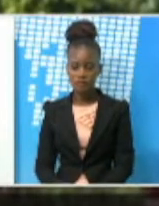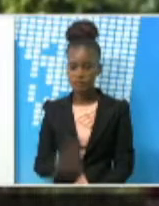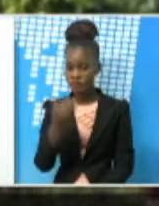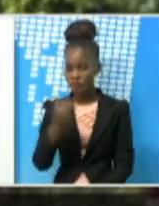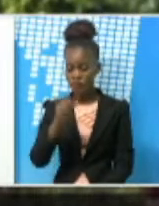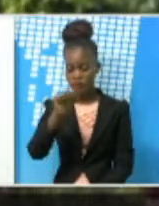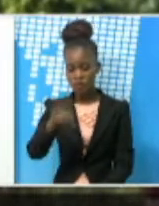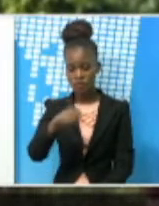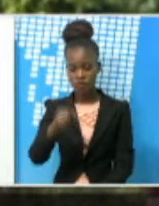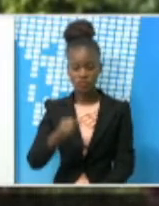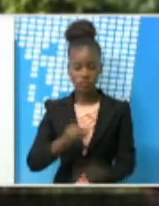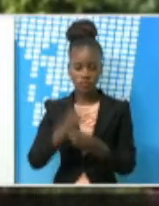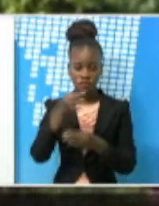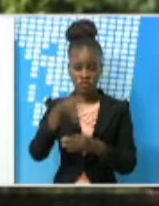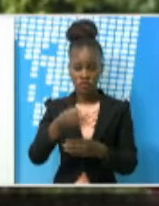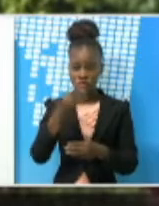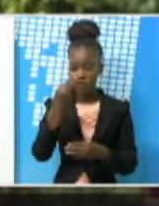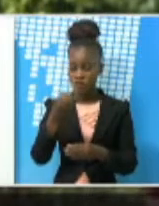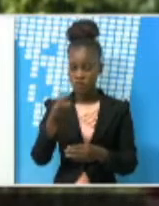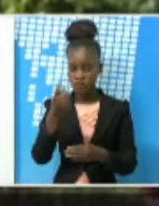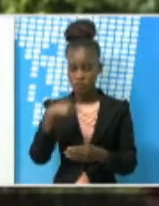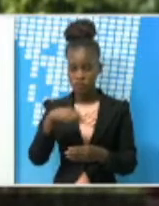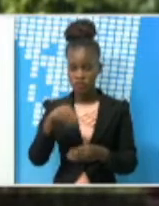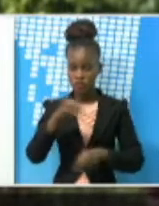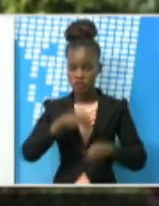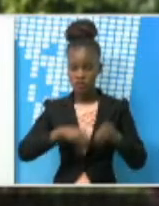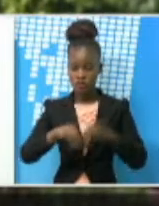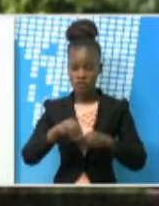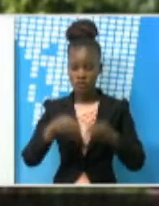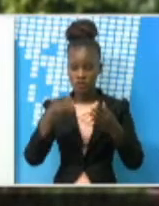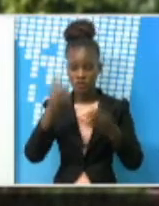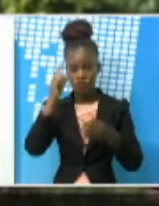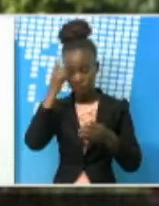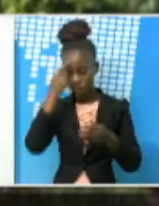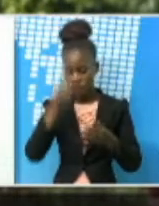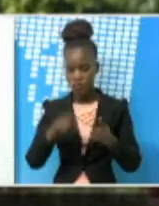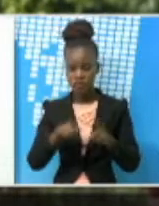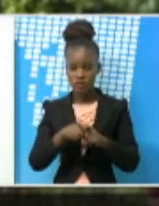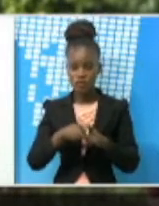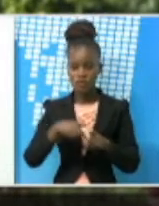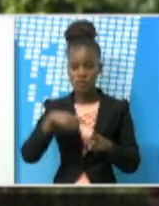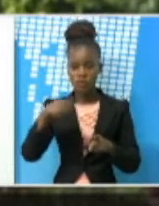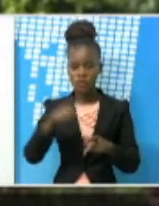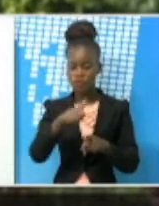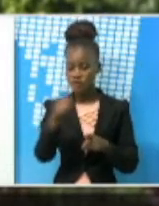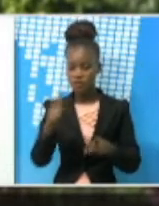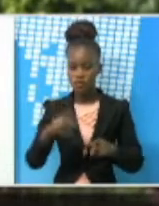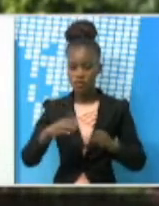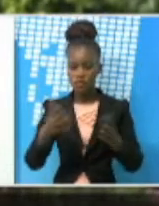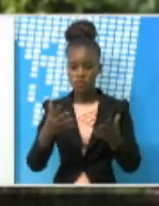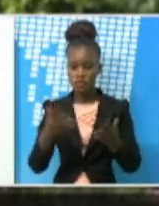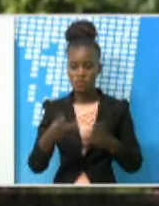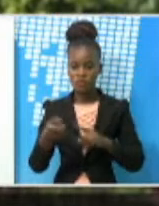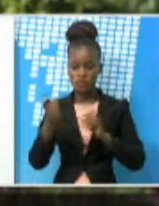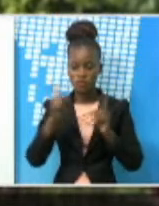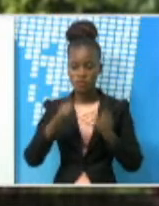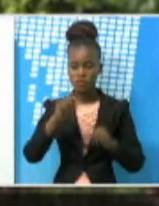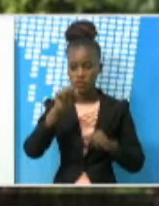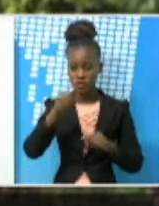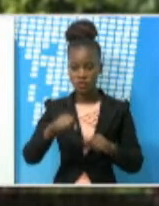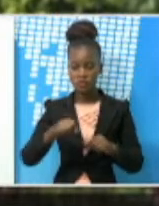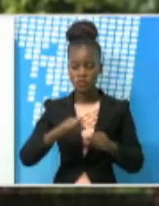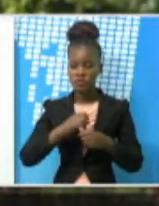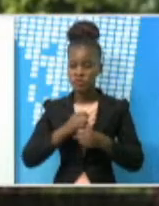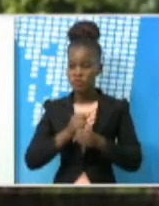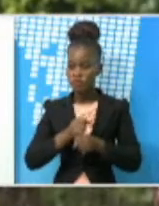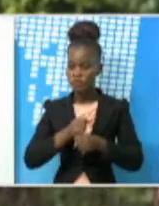back and say that reintroduce the taxes. I think government should look for other avenues where they can collect taxes rather than squeezing